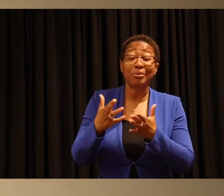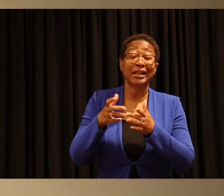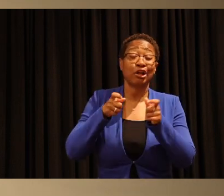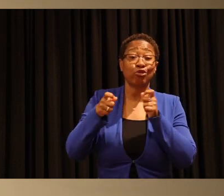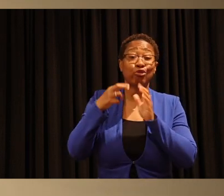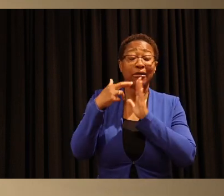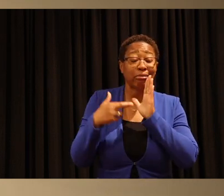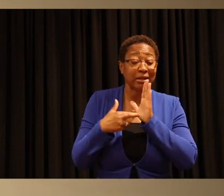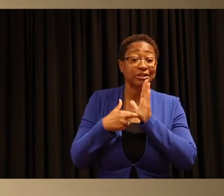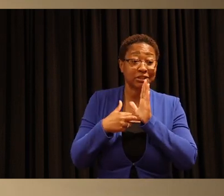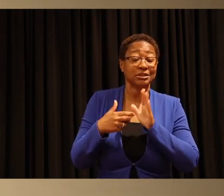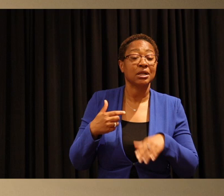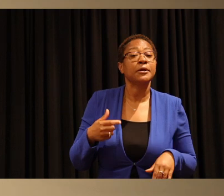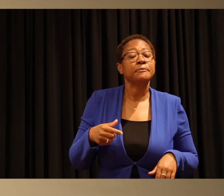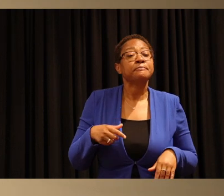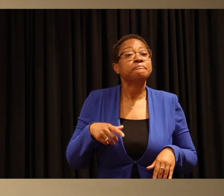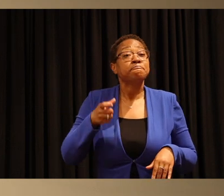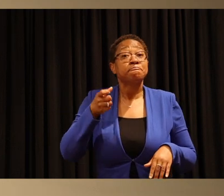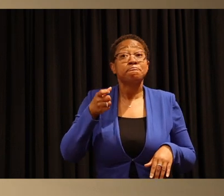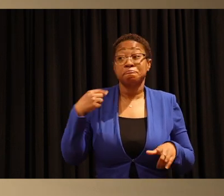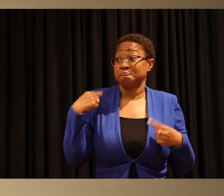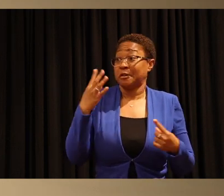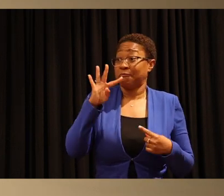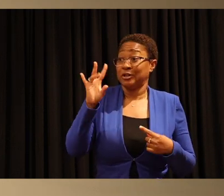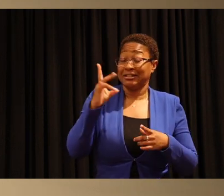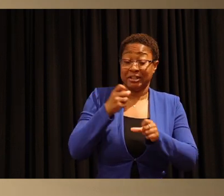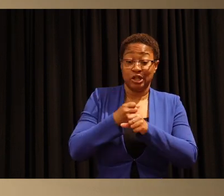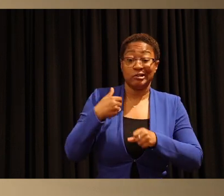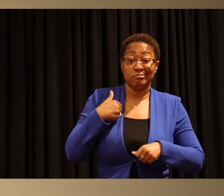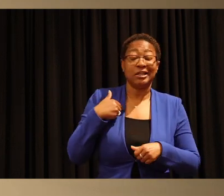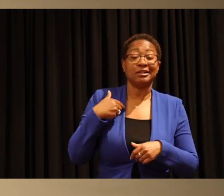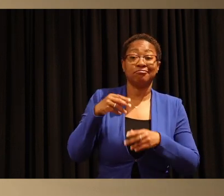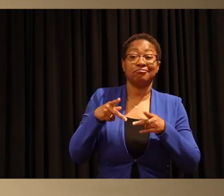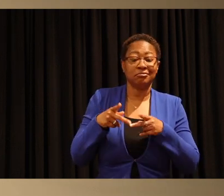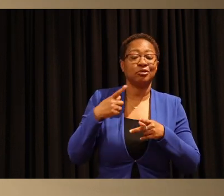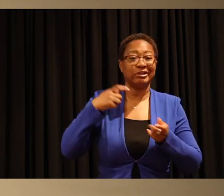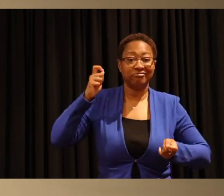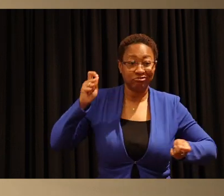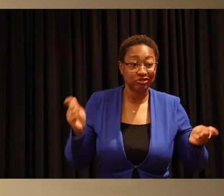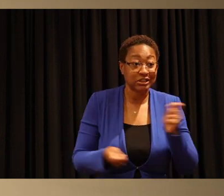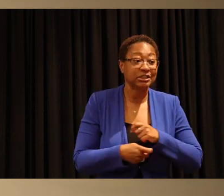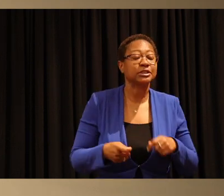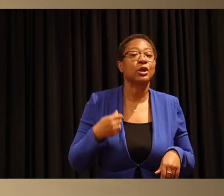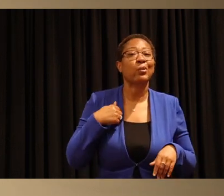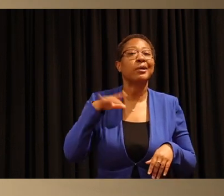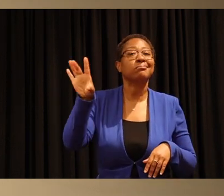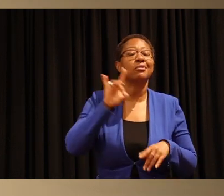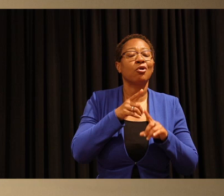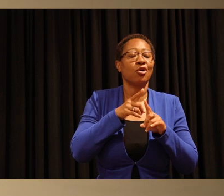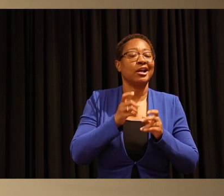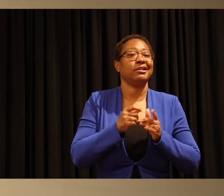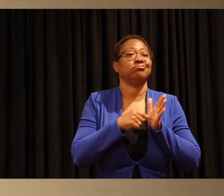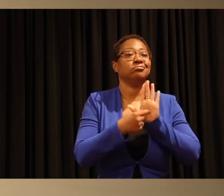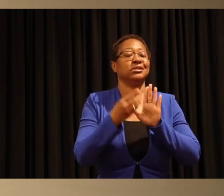to do. And things have changed in my 47 years. We actually pulled this out for a testimony in Congress.